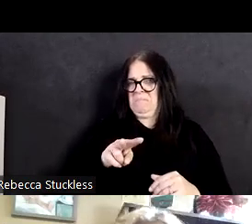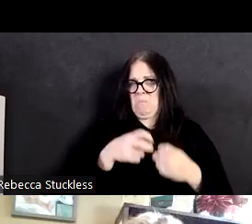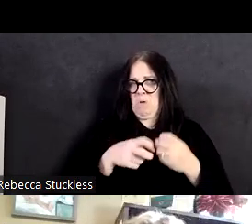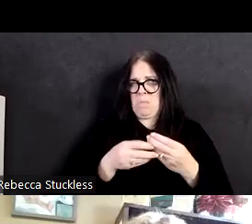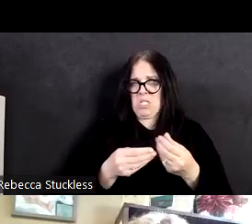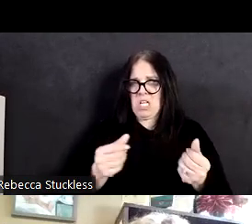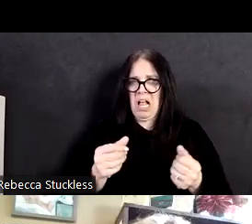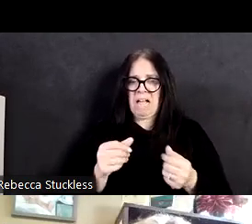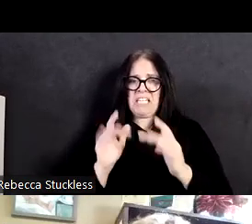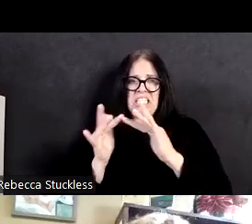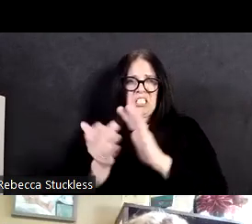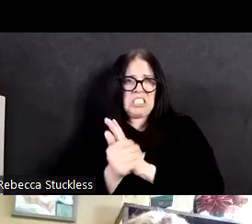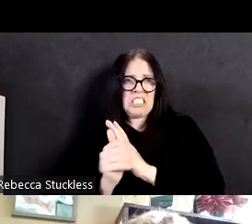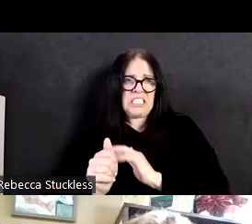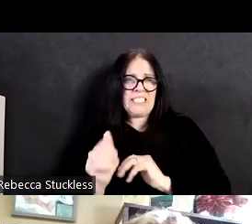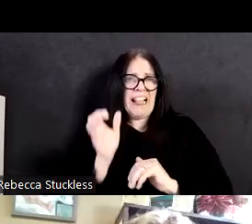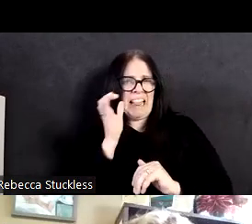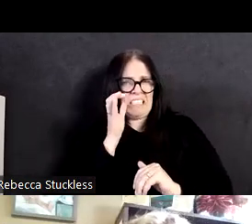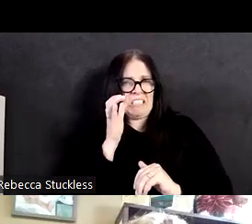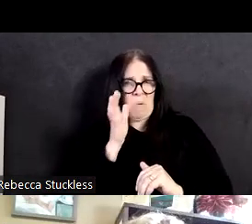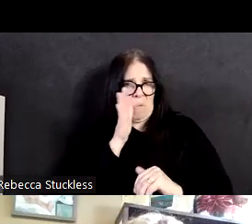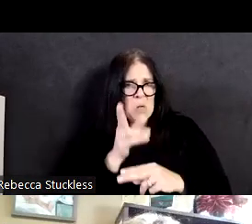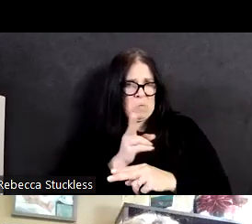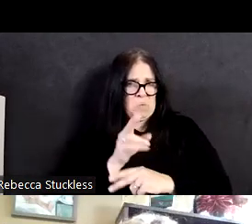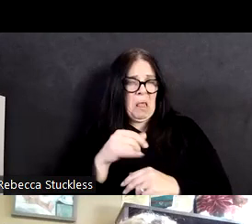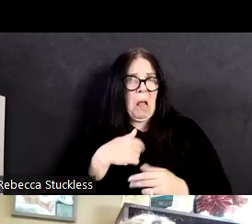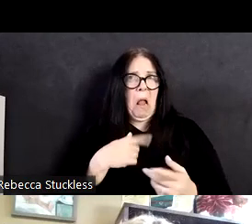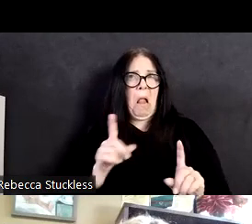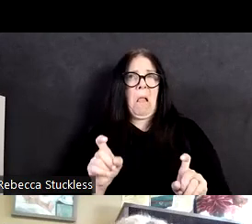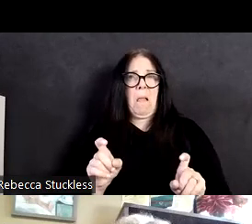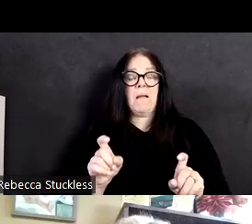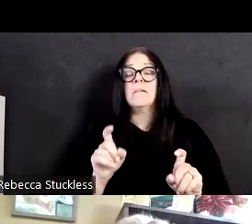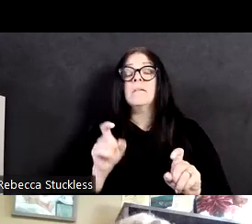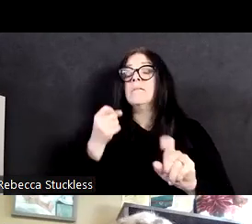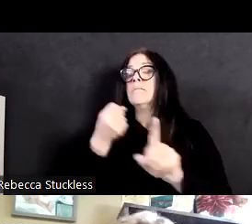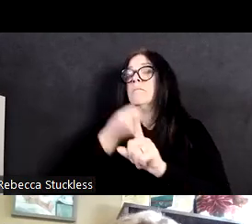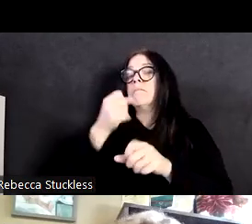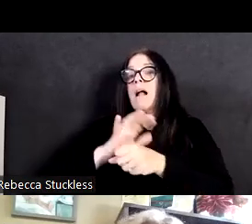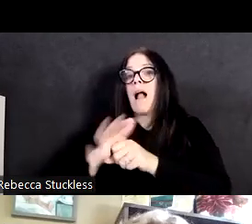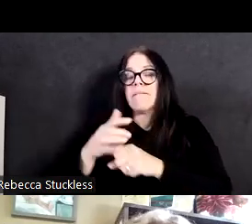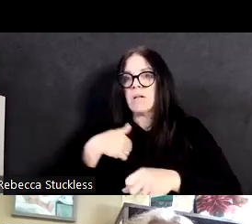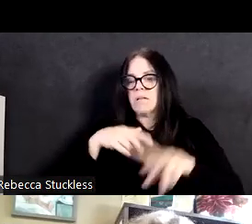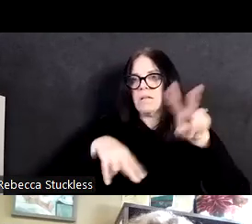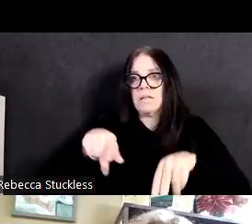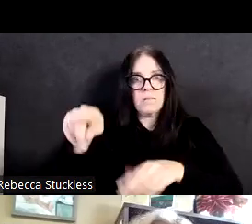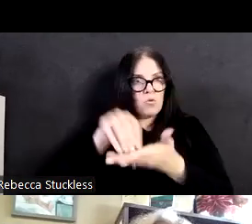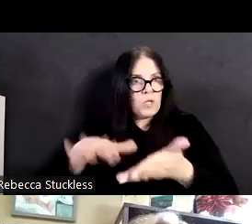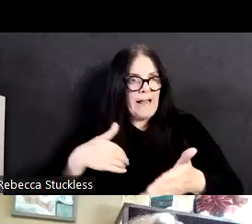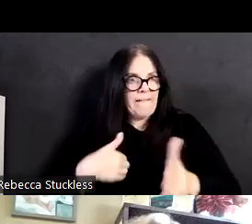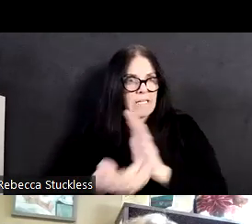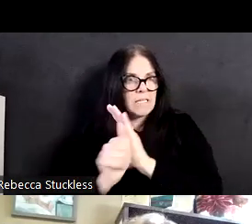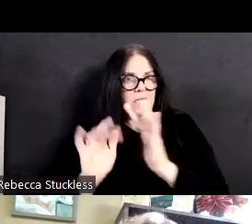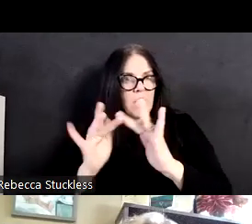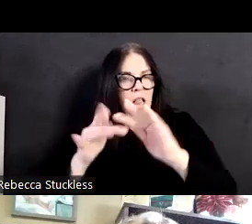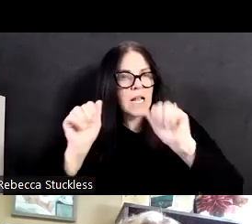going to use, but then when COVID lockdown hit and we needed to assess student digital skills, it was nice to have a tool that